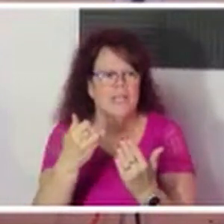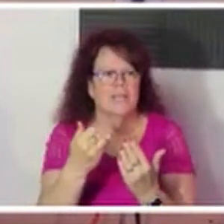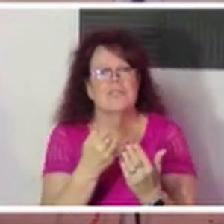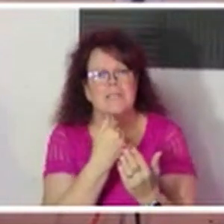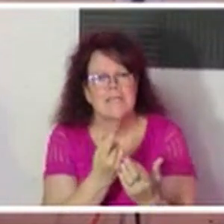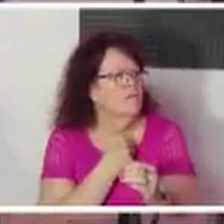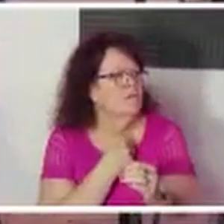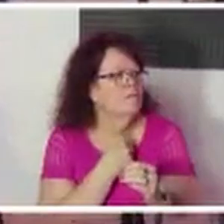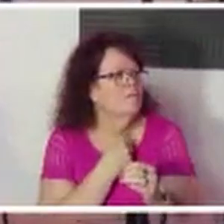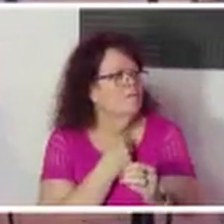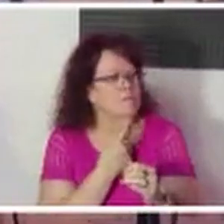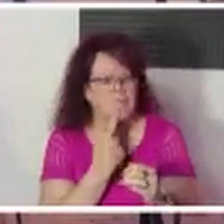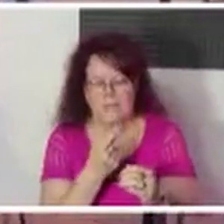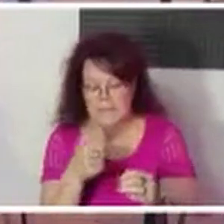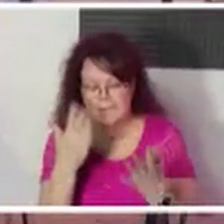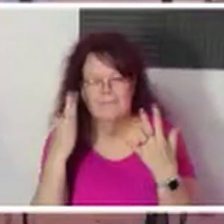Bail Project. And